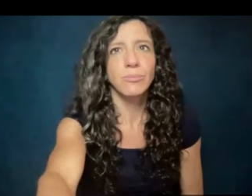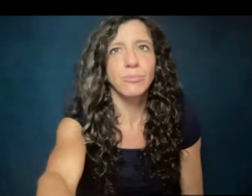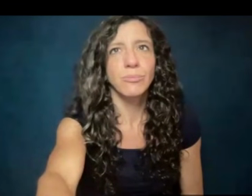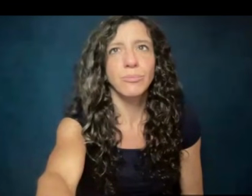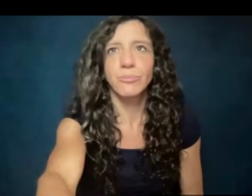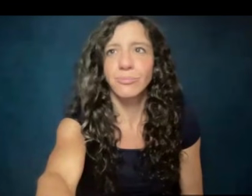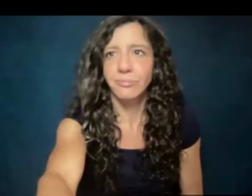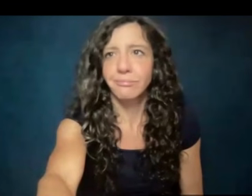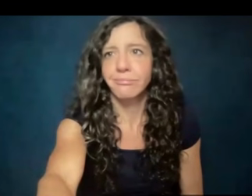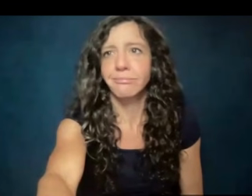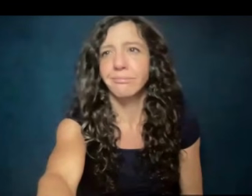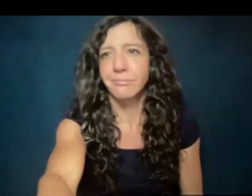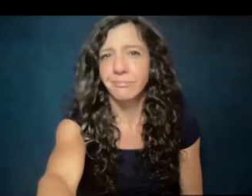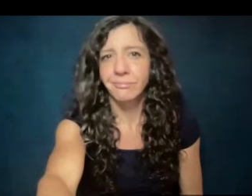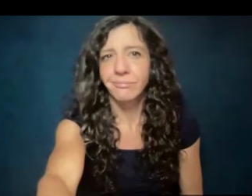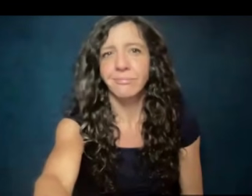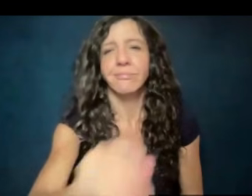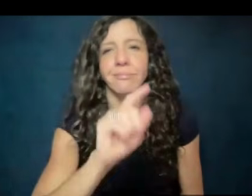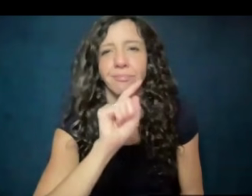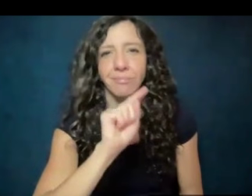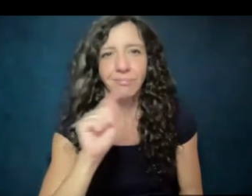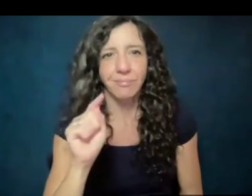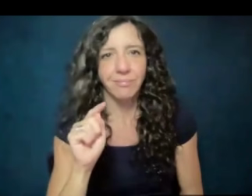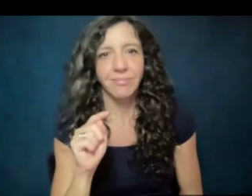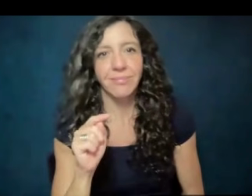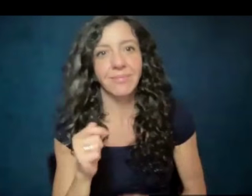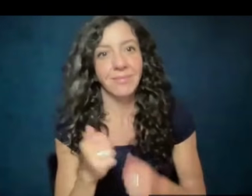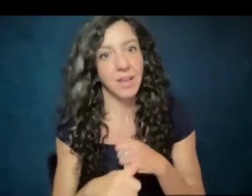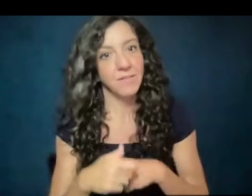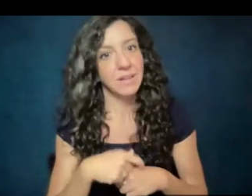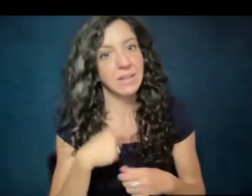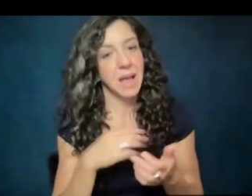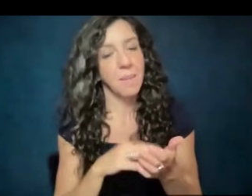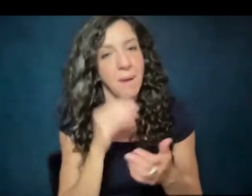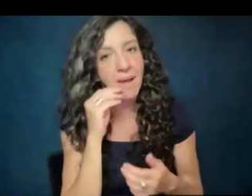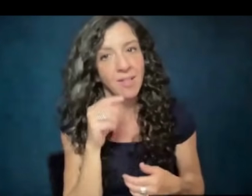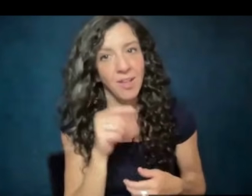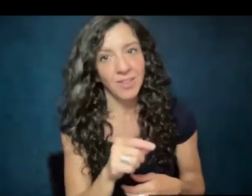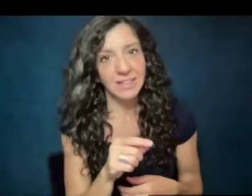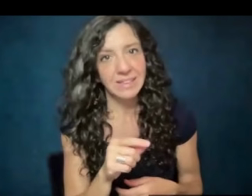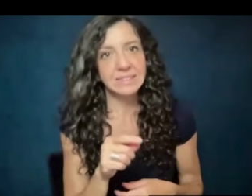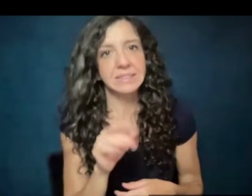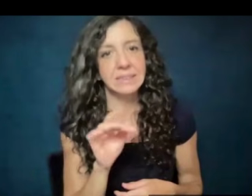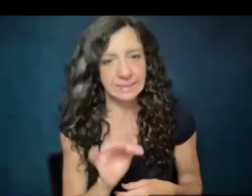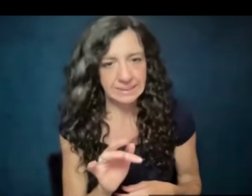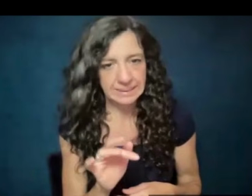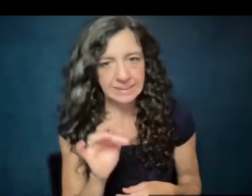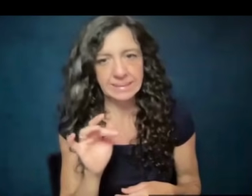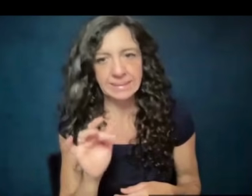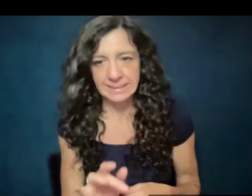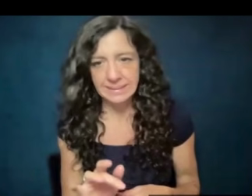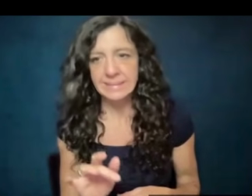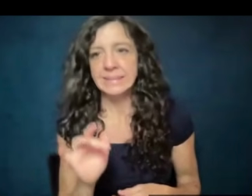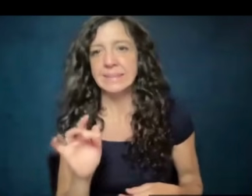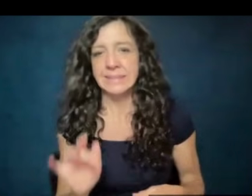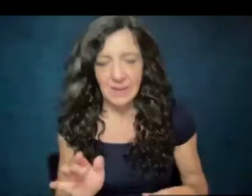Getting closer. Every time I learn how to do this is one more click. All right, so we're going to switch gears and talk about